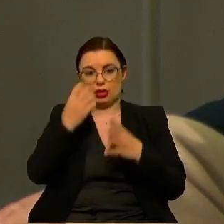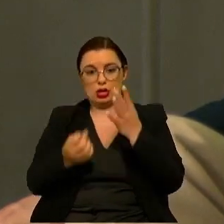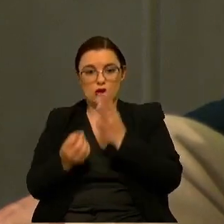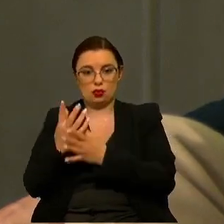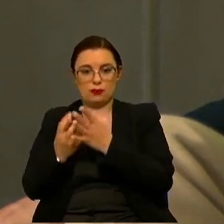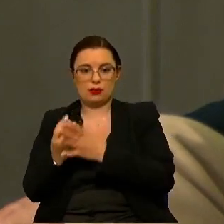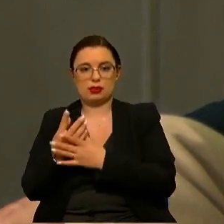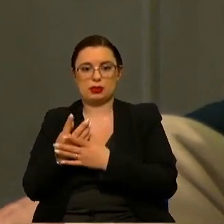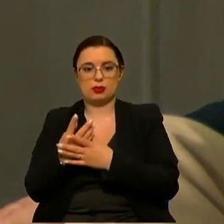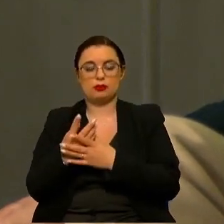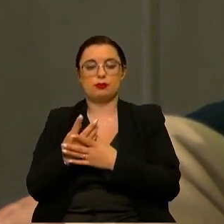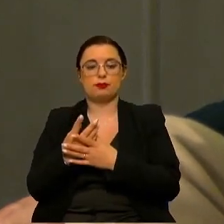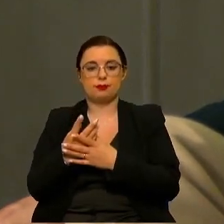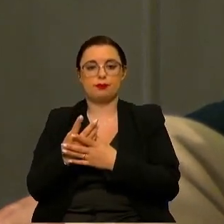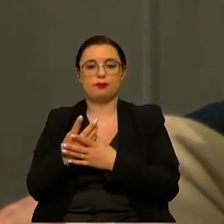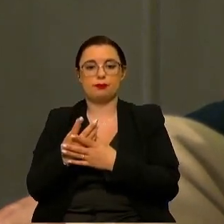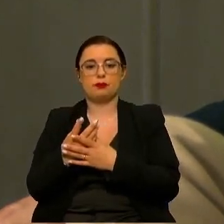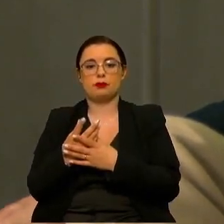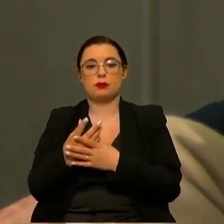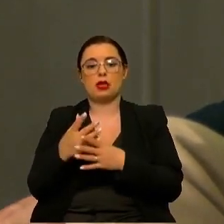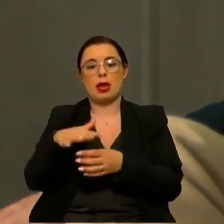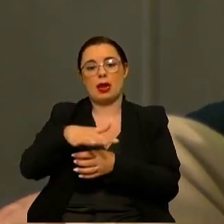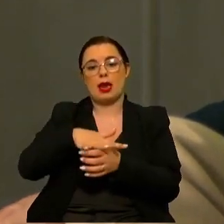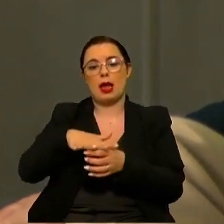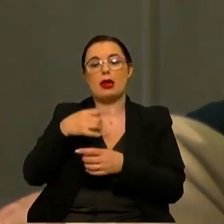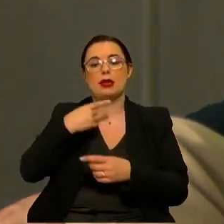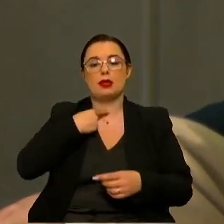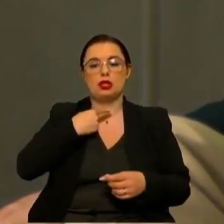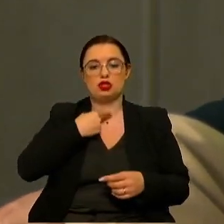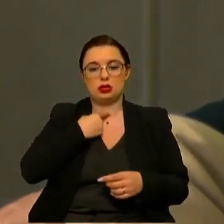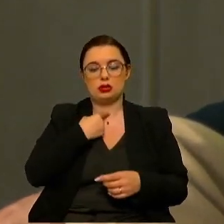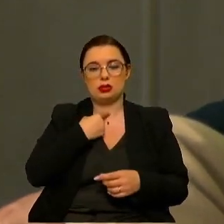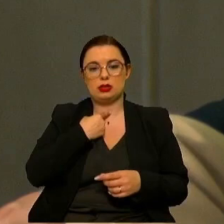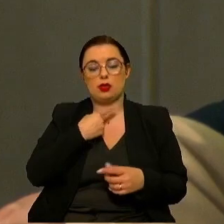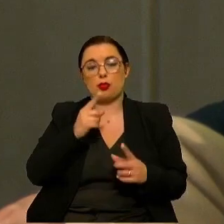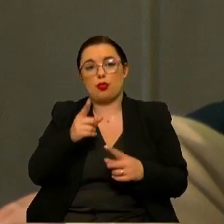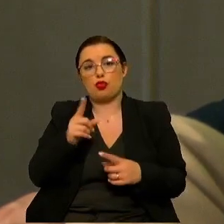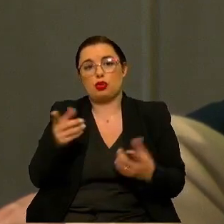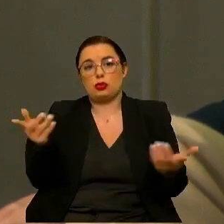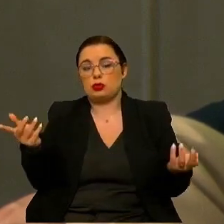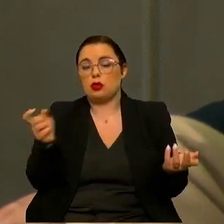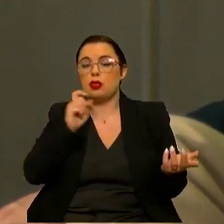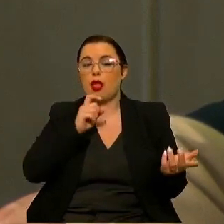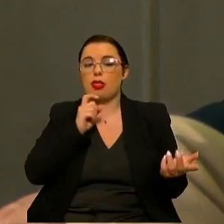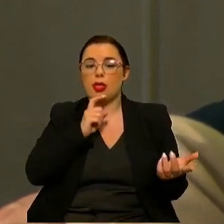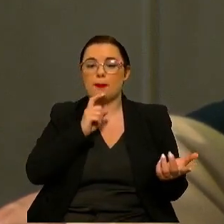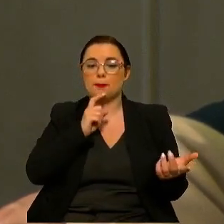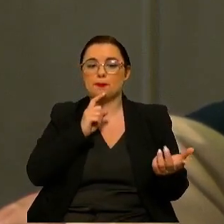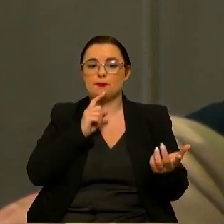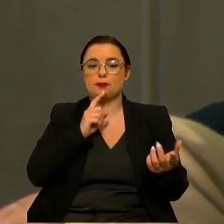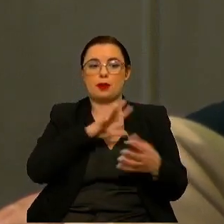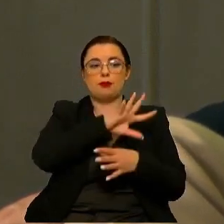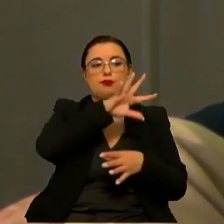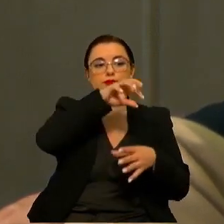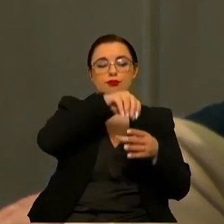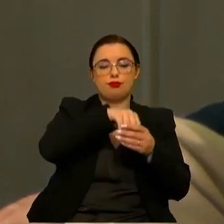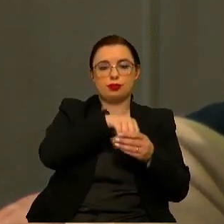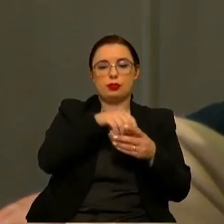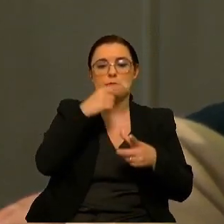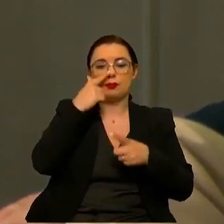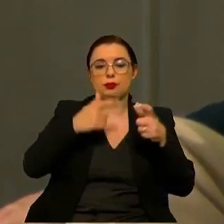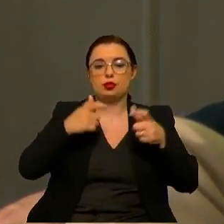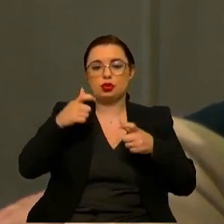because innovation is being promoted, in particular in the field of digitalization.